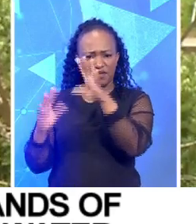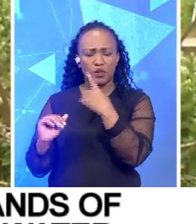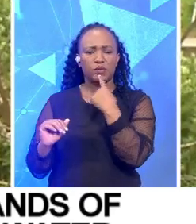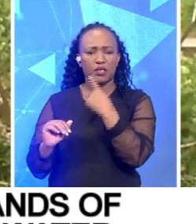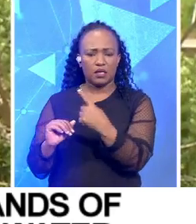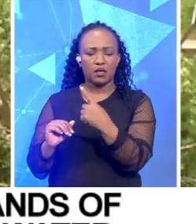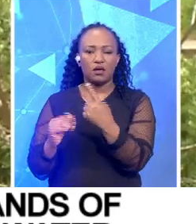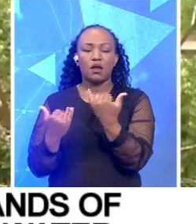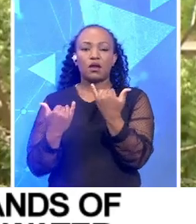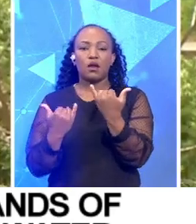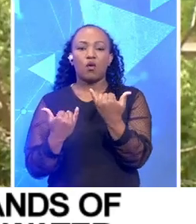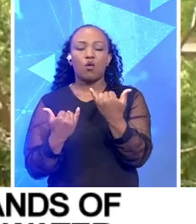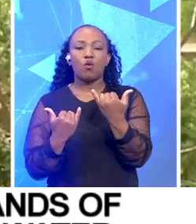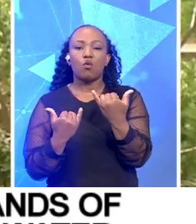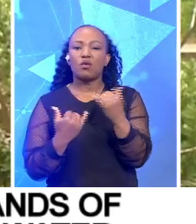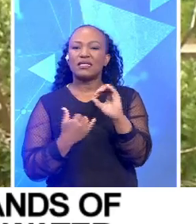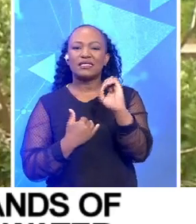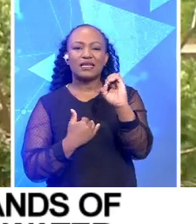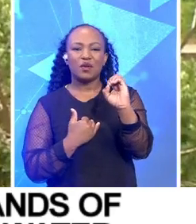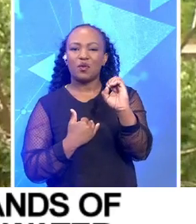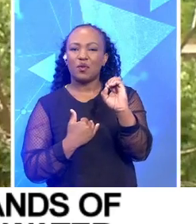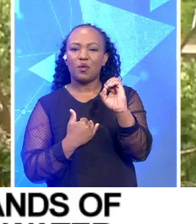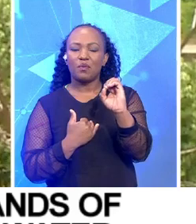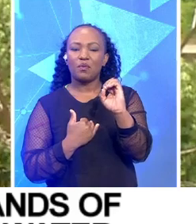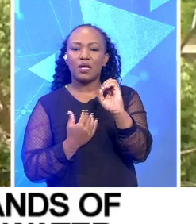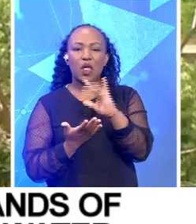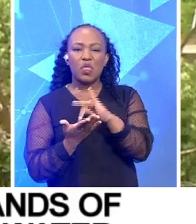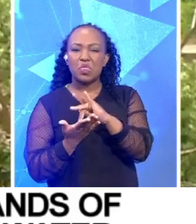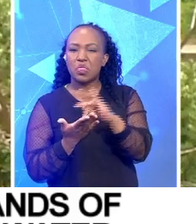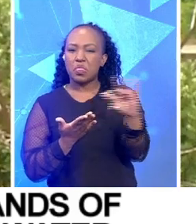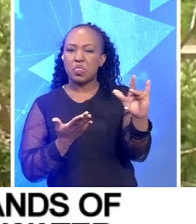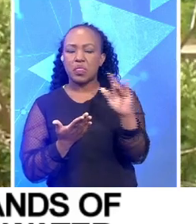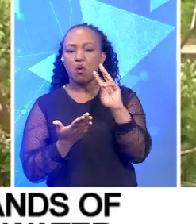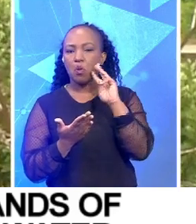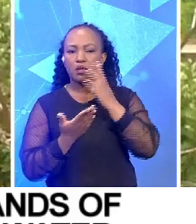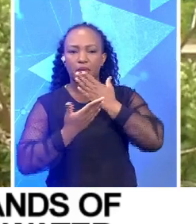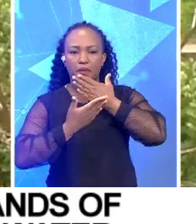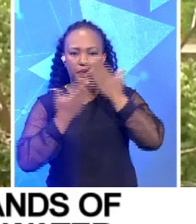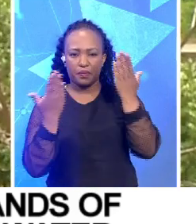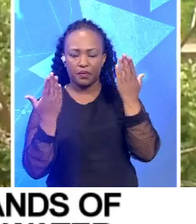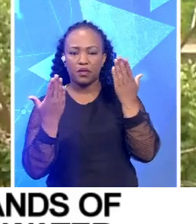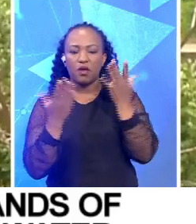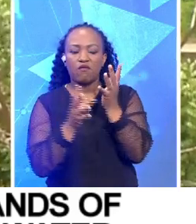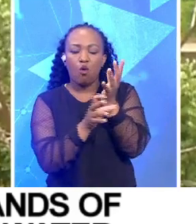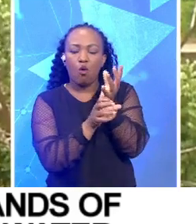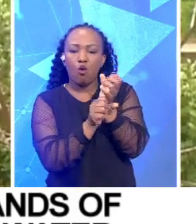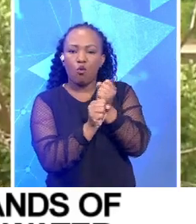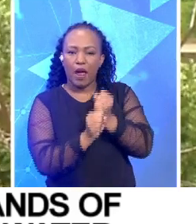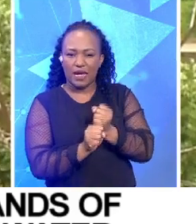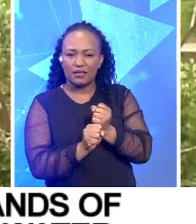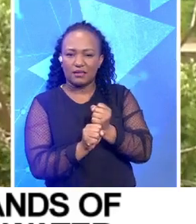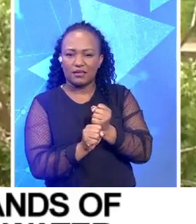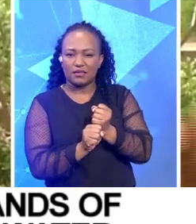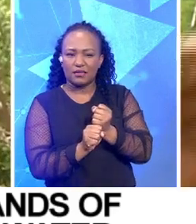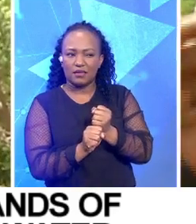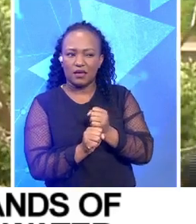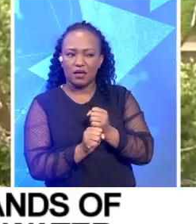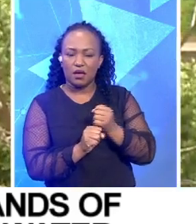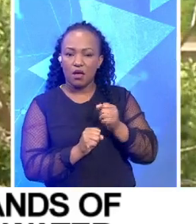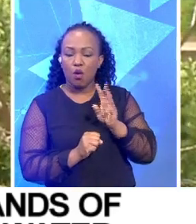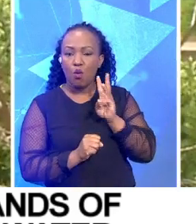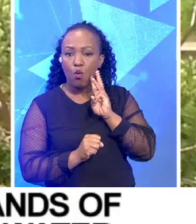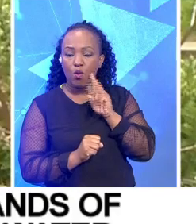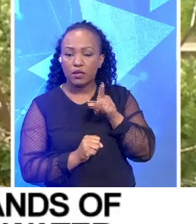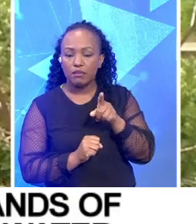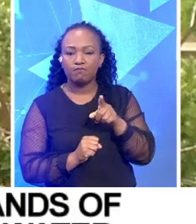are sitting at 0 in our reservoir levels now. So what would happen is at the time when the plants are